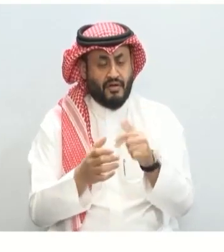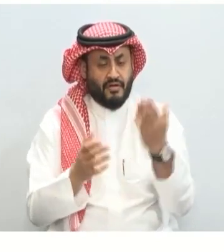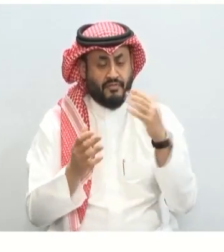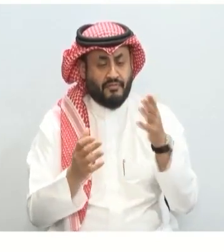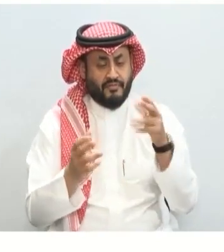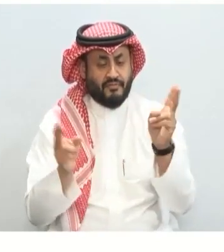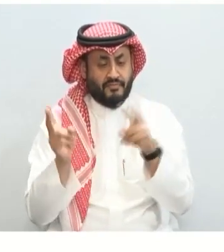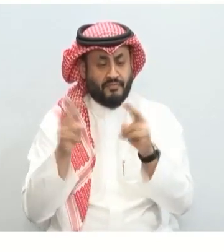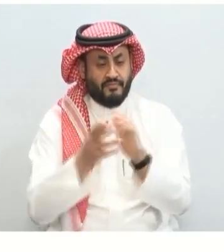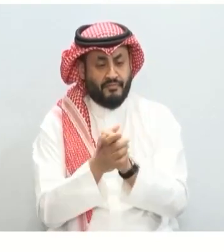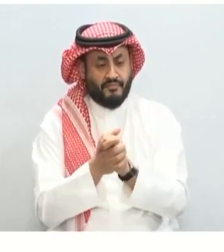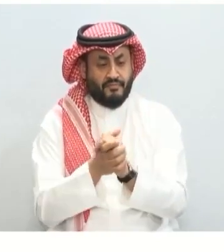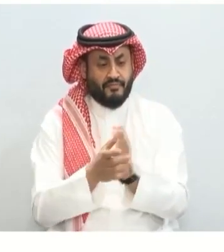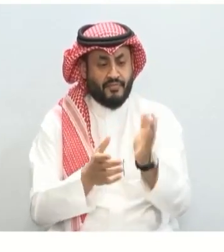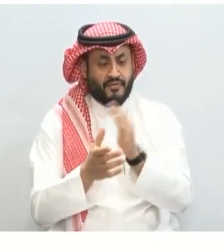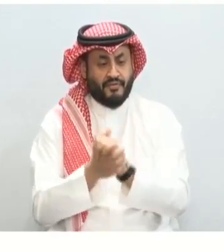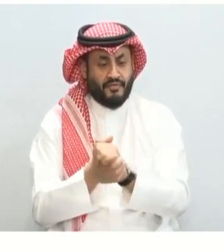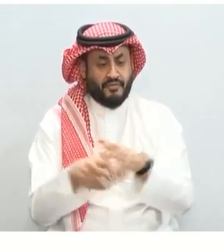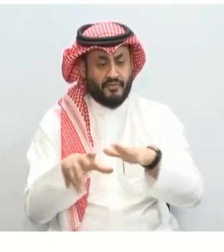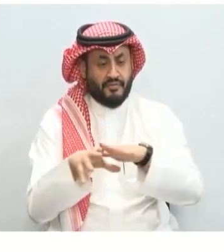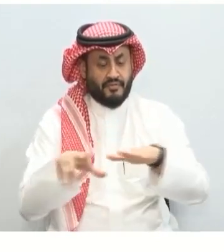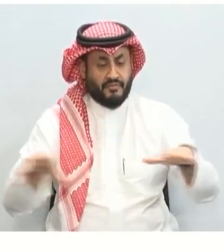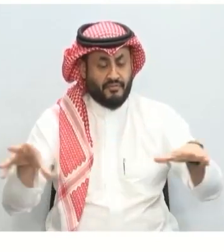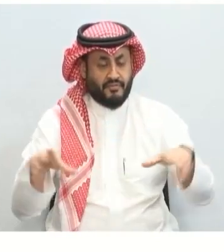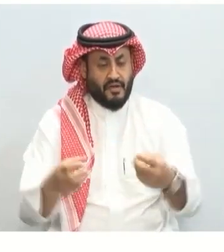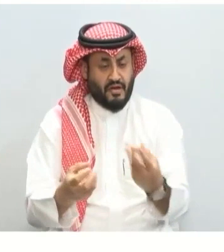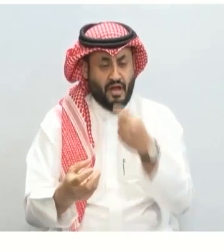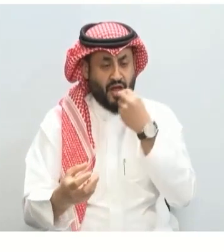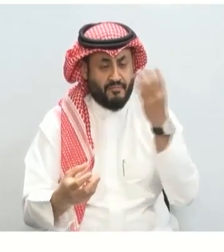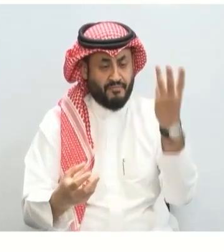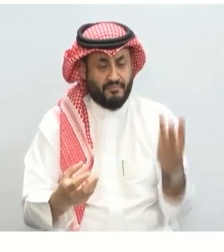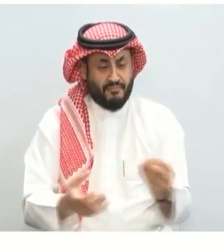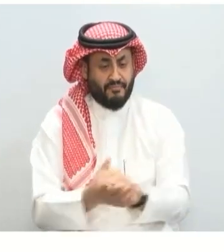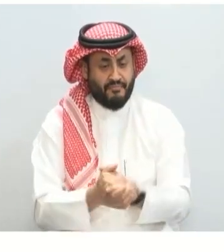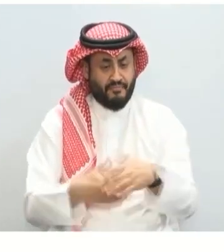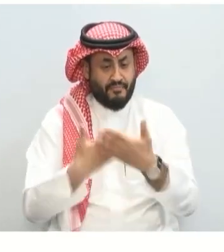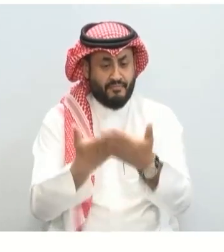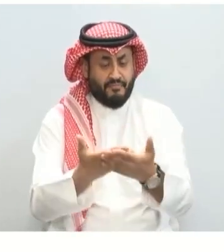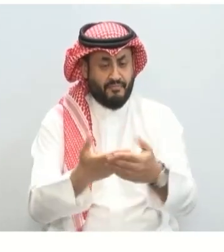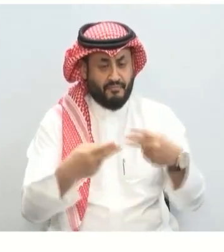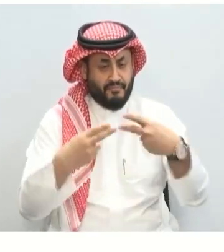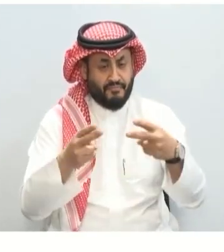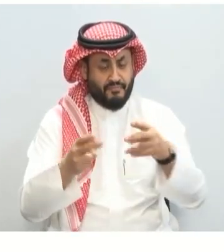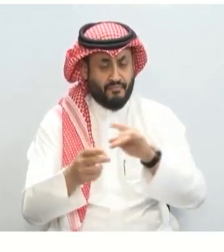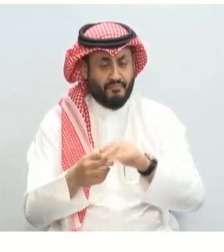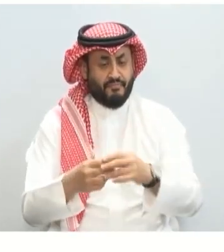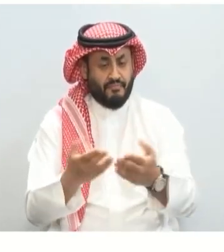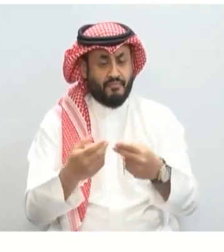words here in the real talk. Set up dinner hosting with offering, accepting phrases.